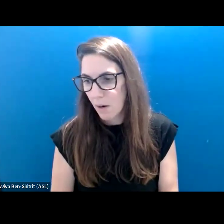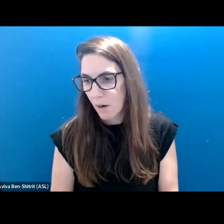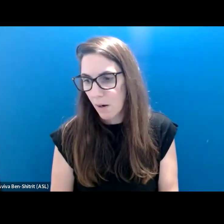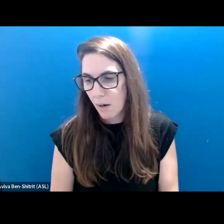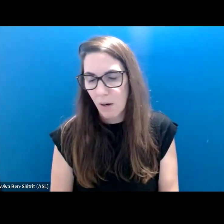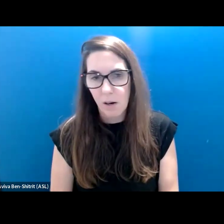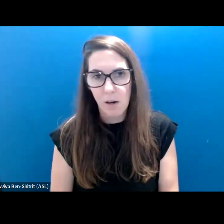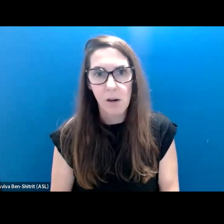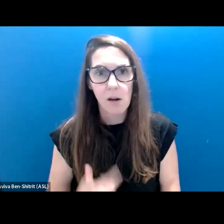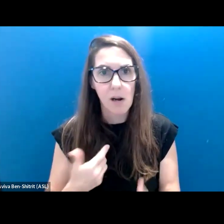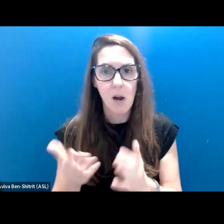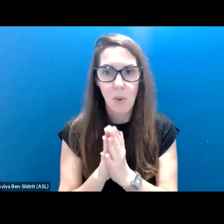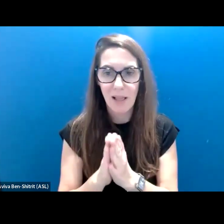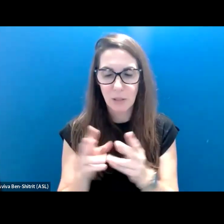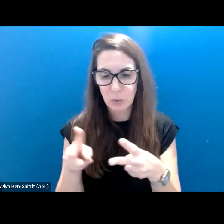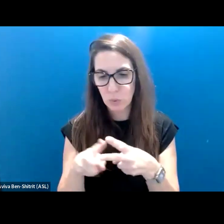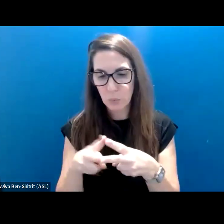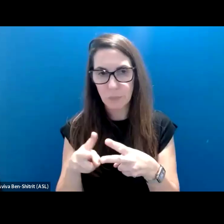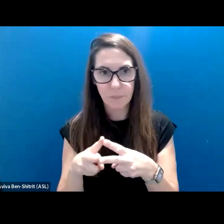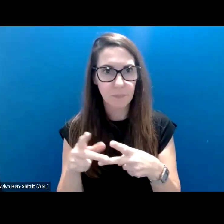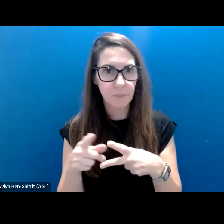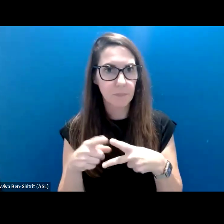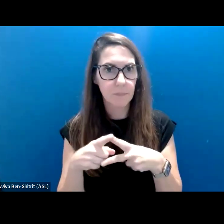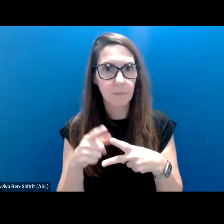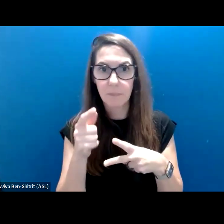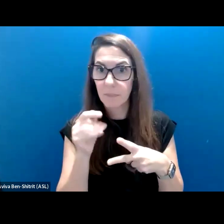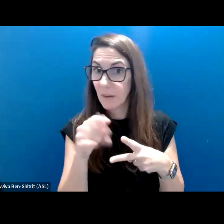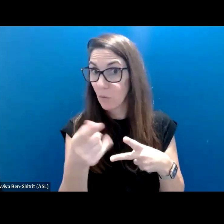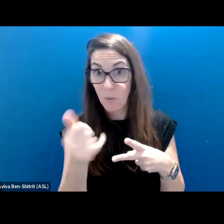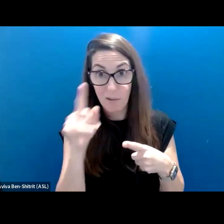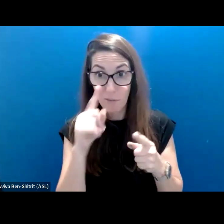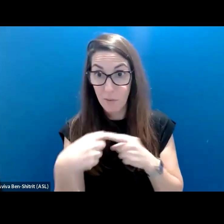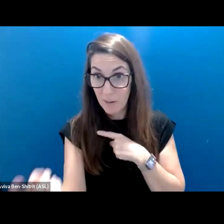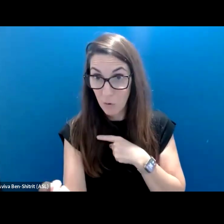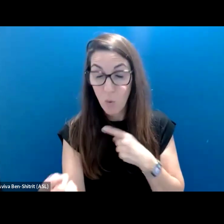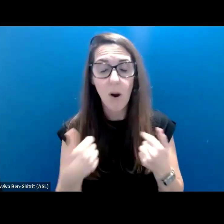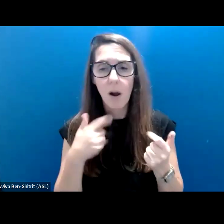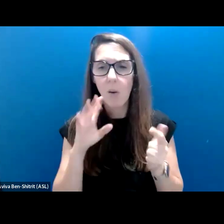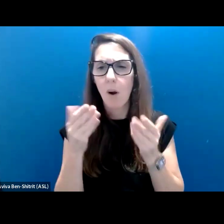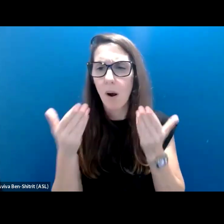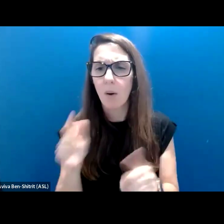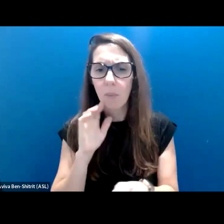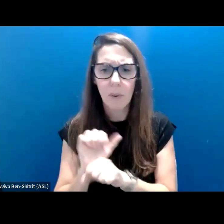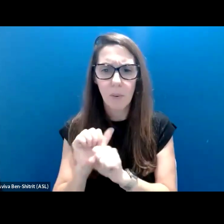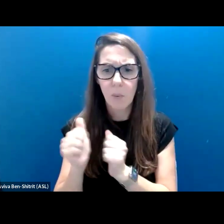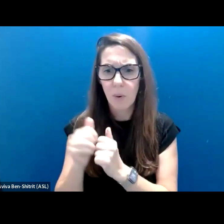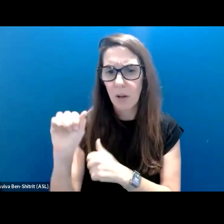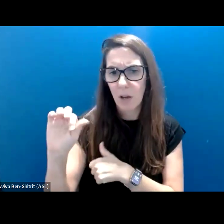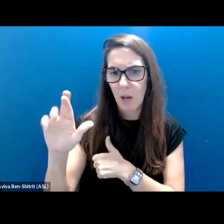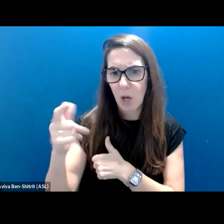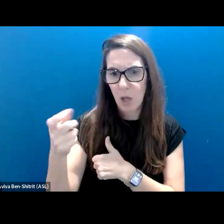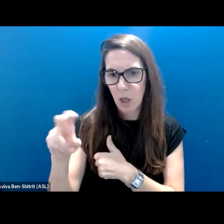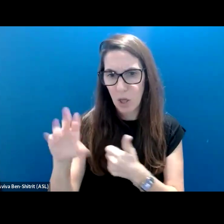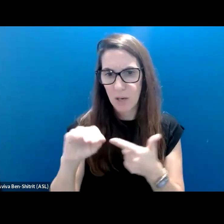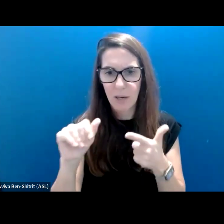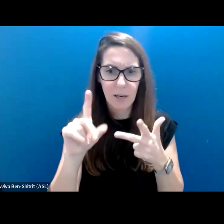So I'm going to ask two things. One, unless there's objection, I'm going to go ahead and work with Arthur and Dan to get the